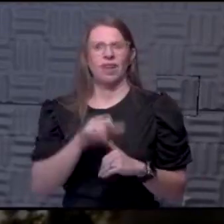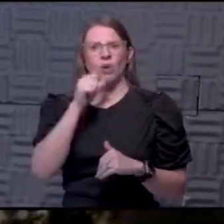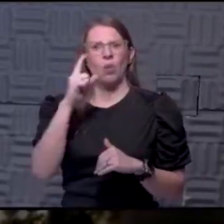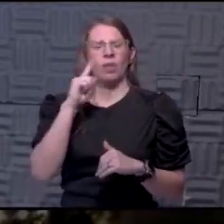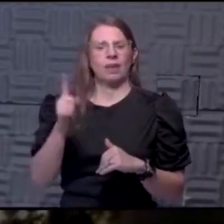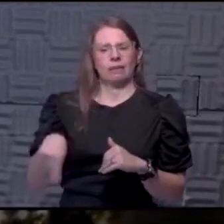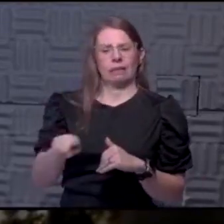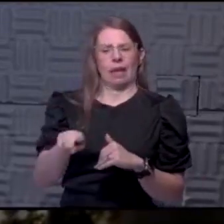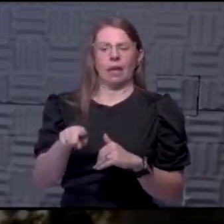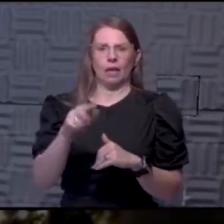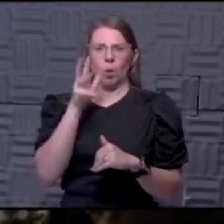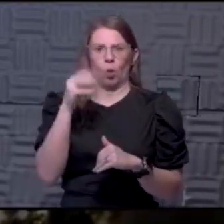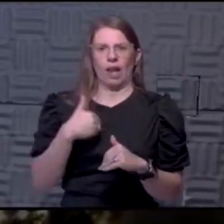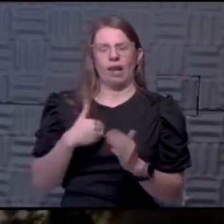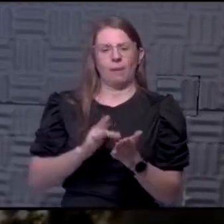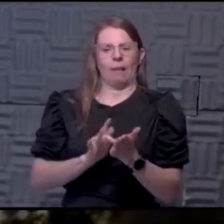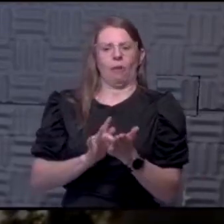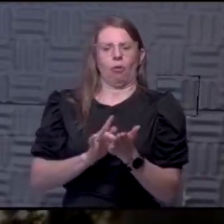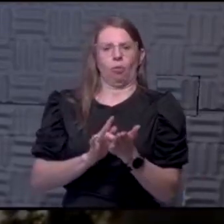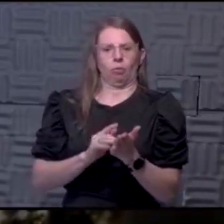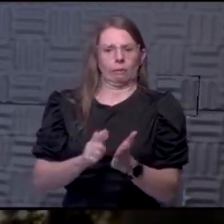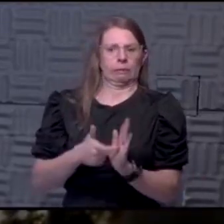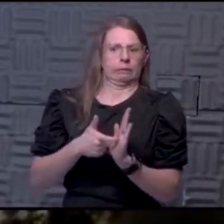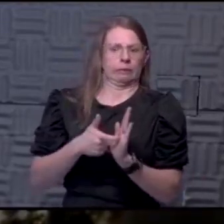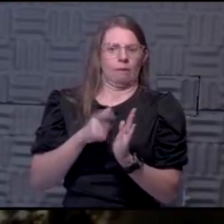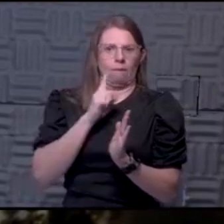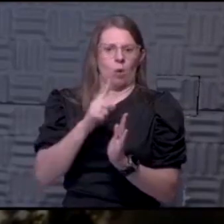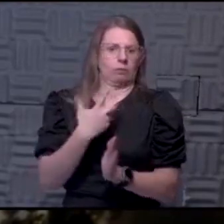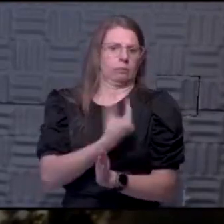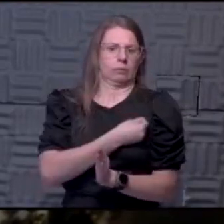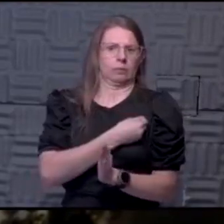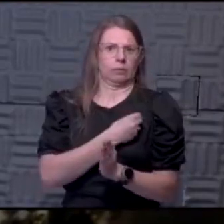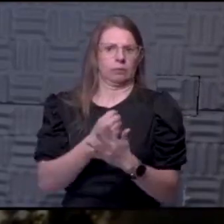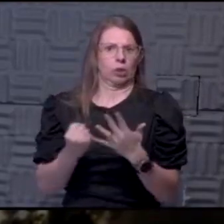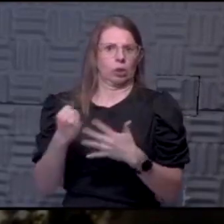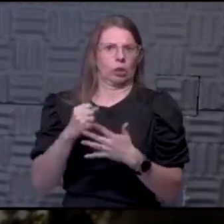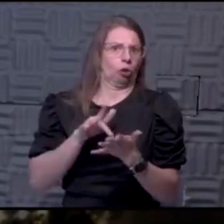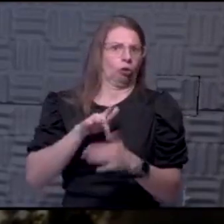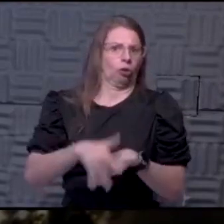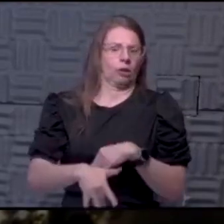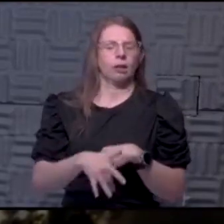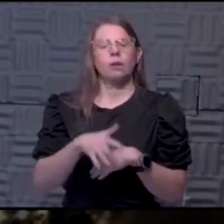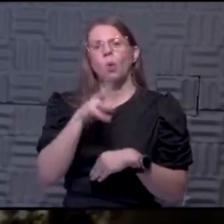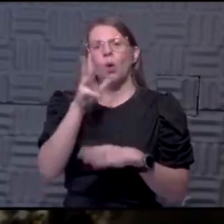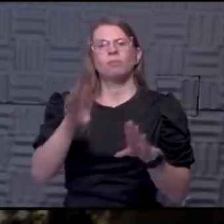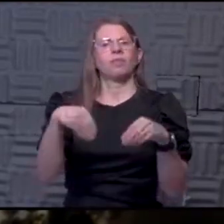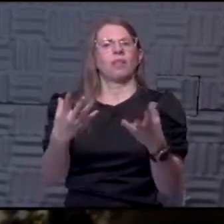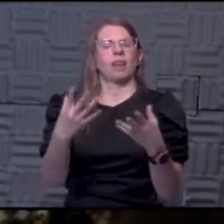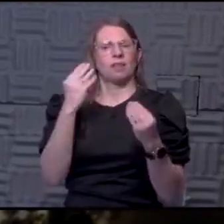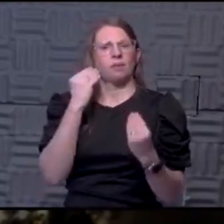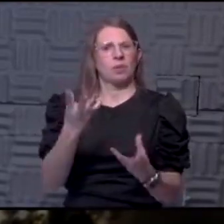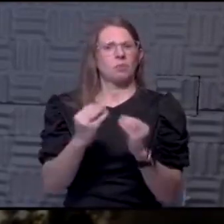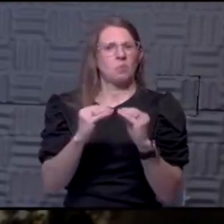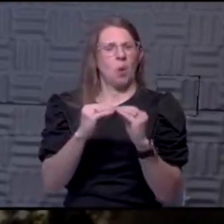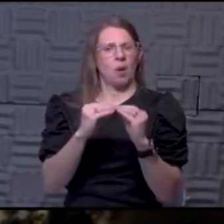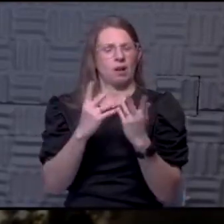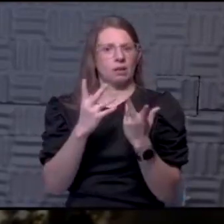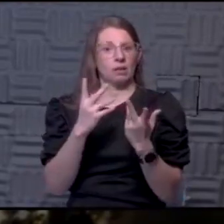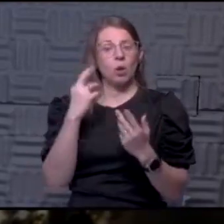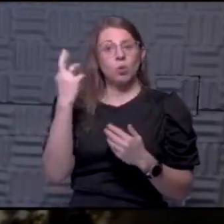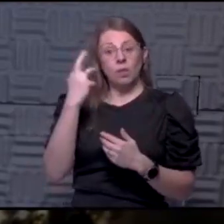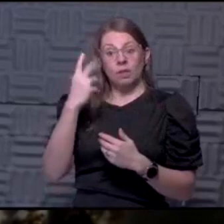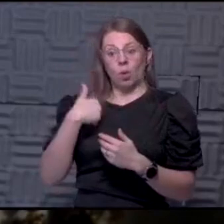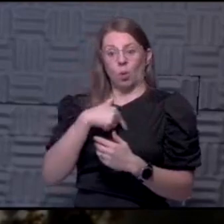person with that kind of a medical indication for having it. So the question, and we'll come out with guidance between now and Monday that says, here's what we think is a